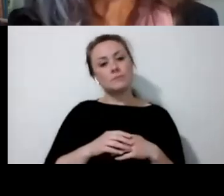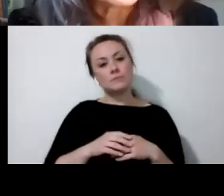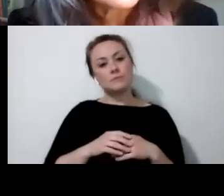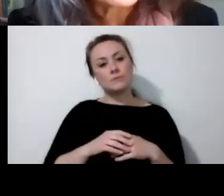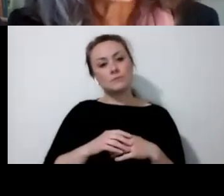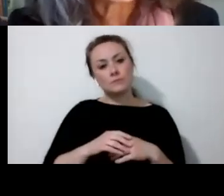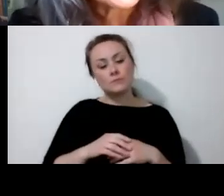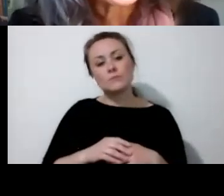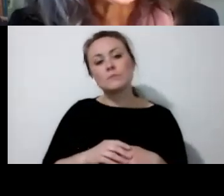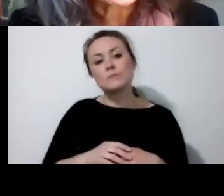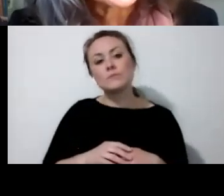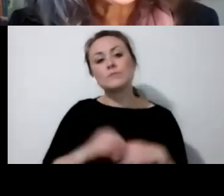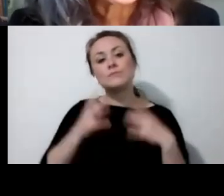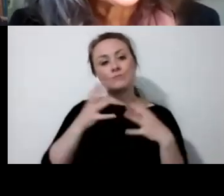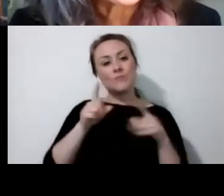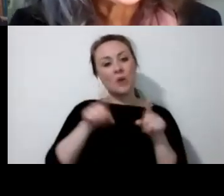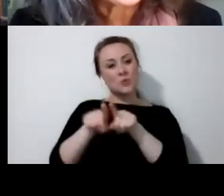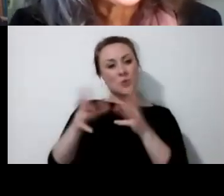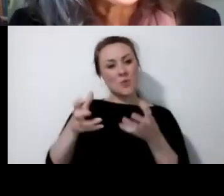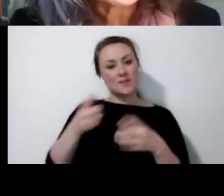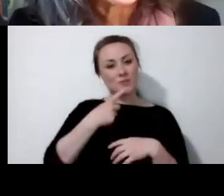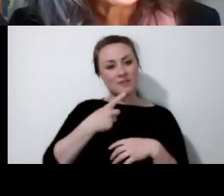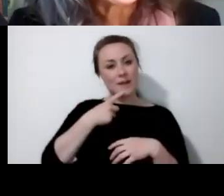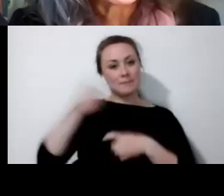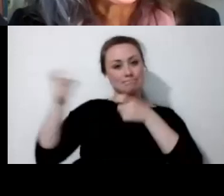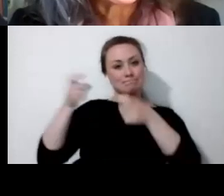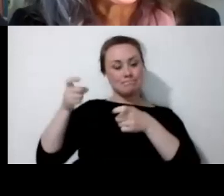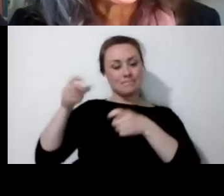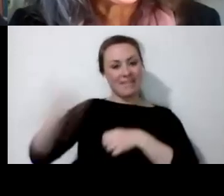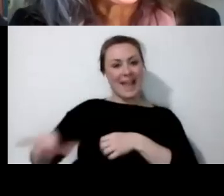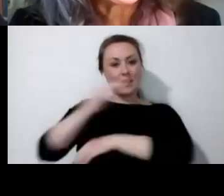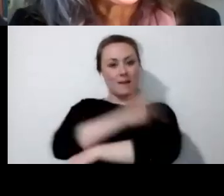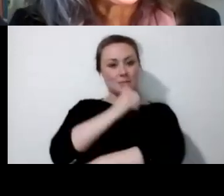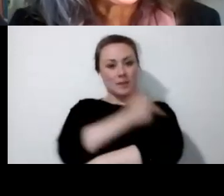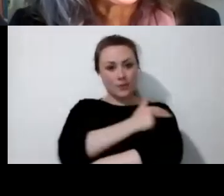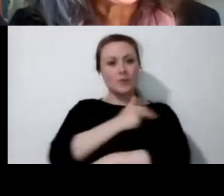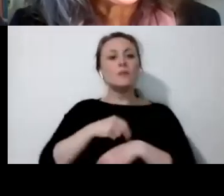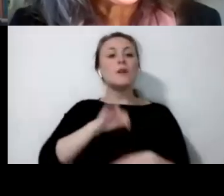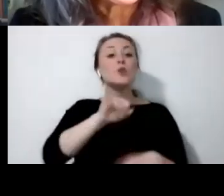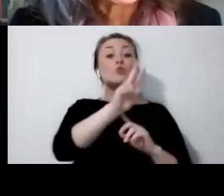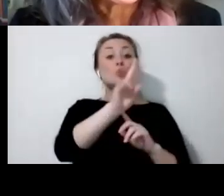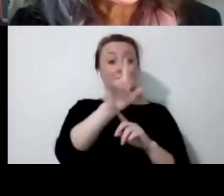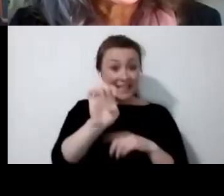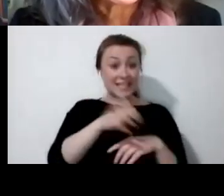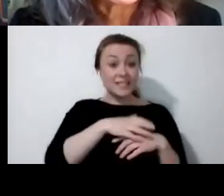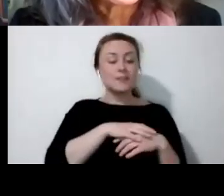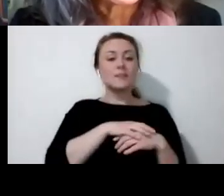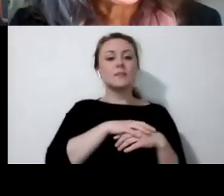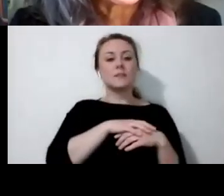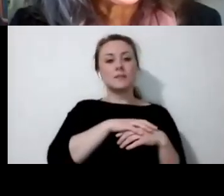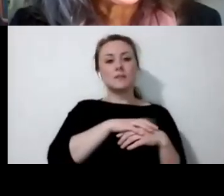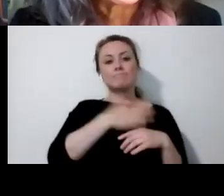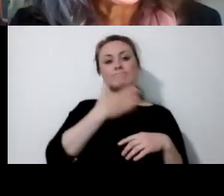I want to put on record that the management of the hospital duly appreciate him and for putting these